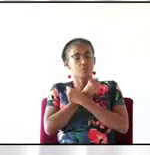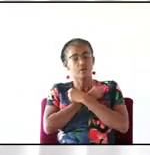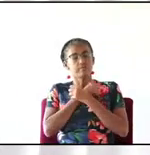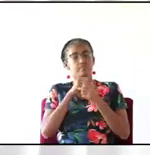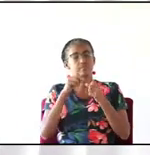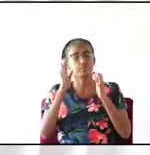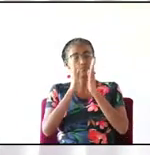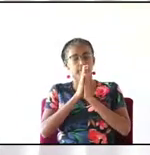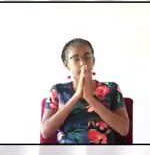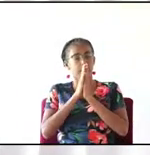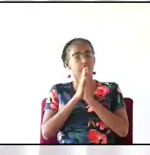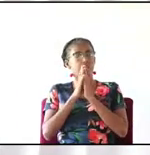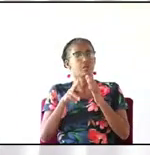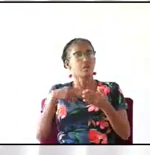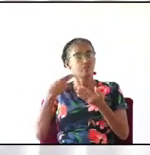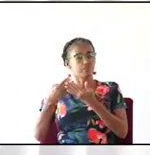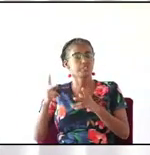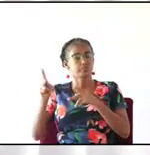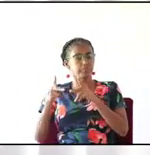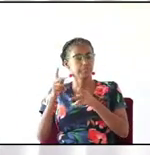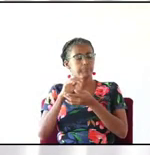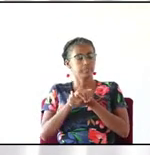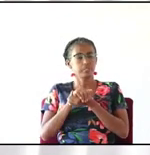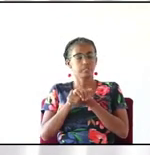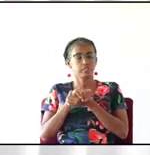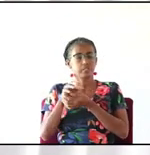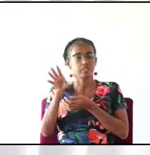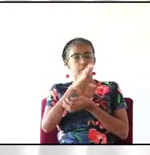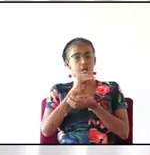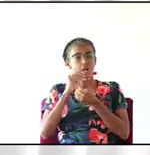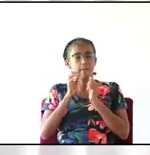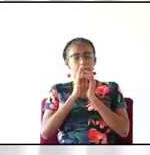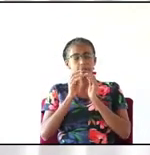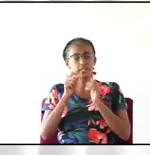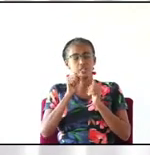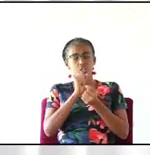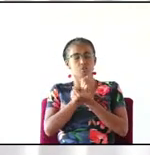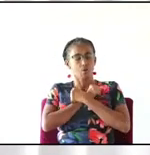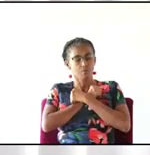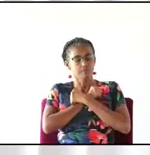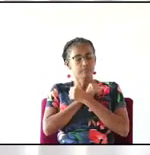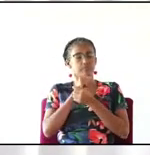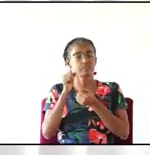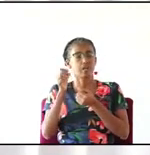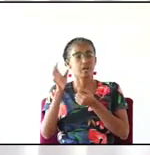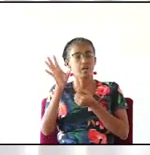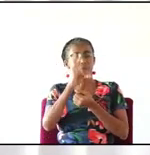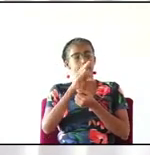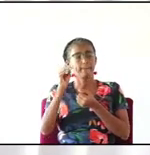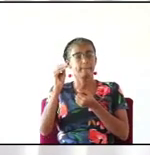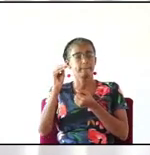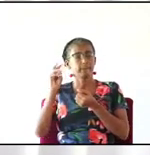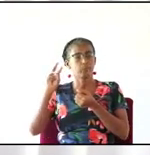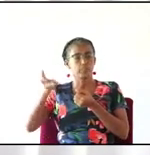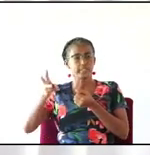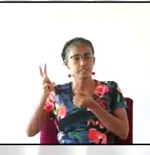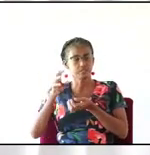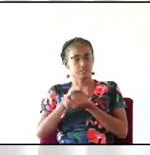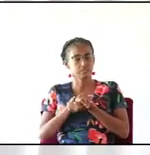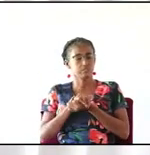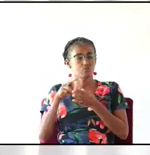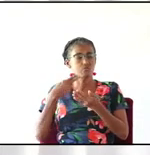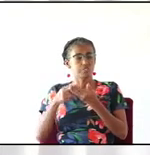impact, passionate about missions and evangelism, as you see in the different areas he's been involved in. He